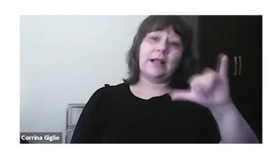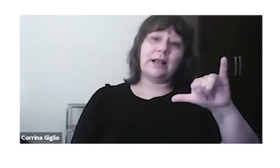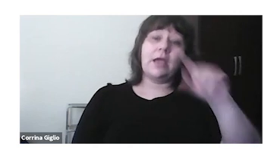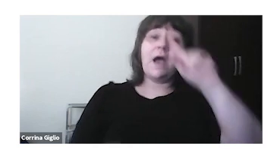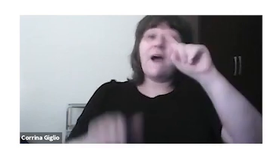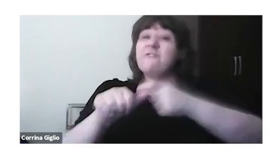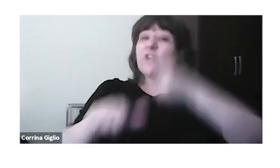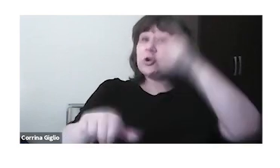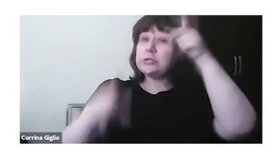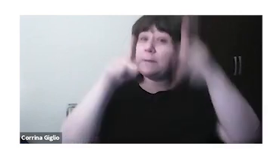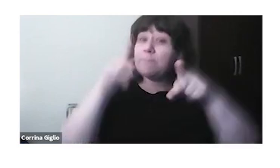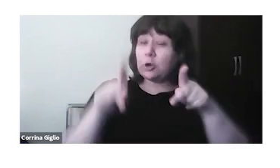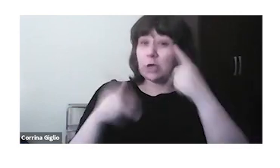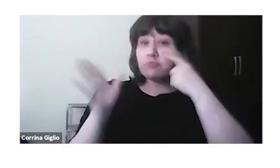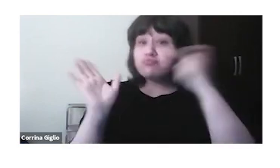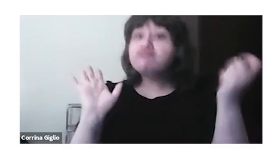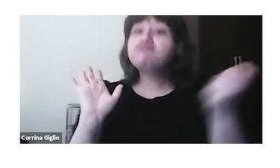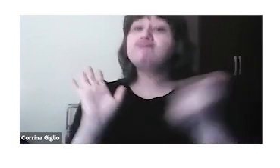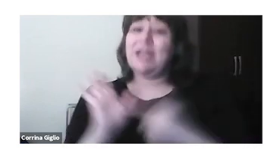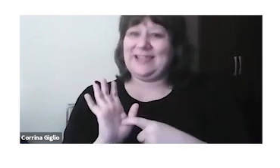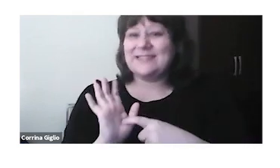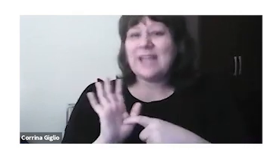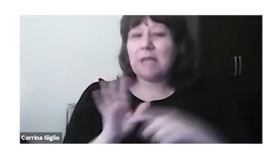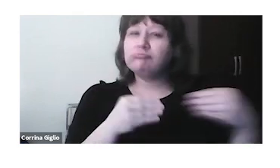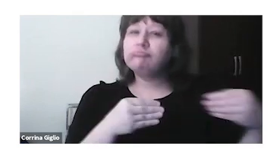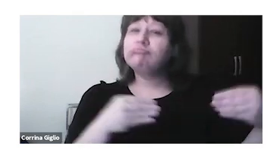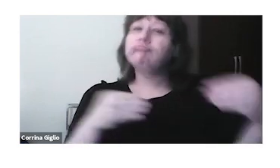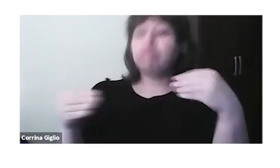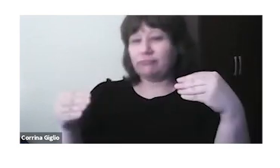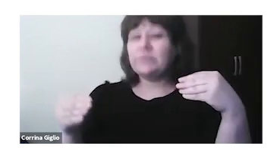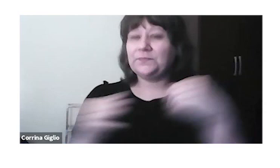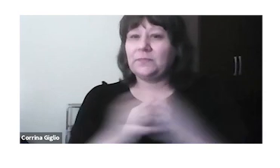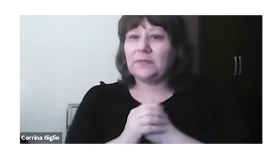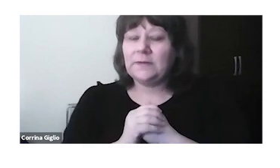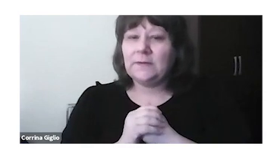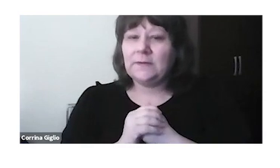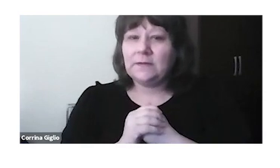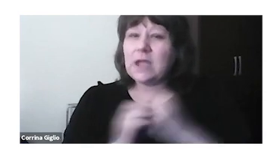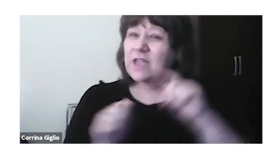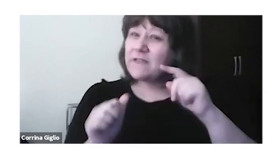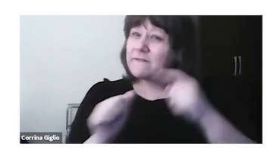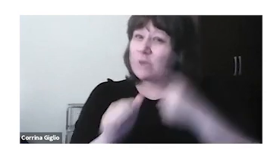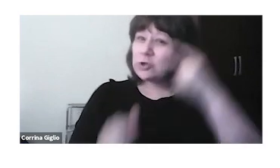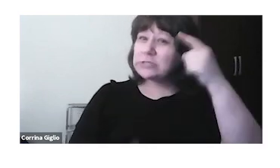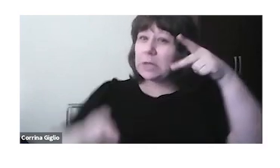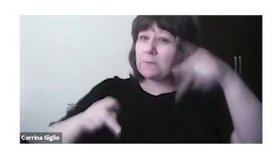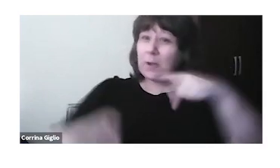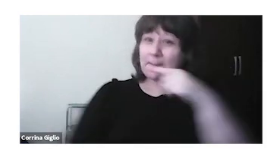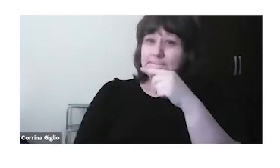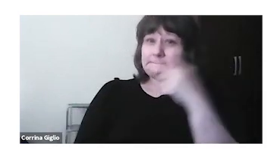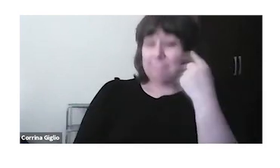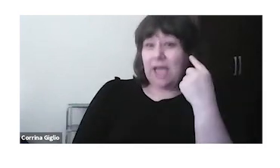recognized couturier. Of course, there were plenty of other couturiers prior to Patrick Kelly, but he was the first who was recognized by the